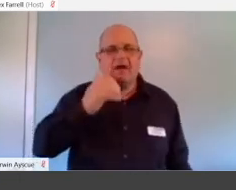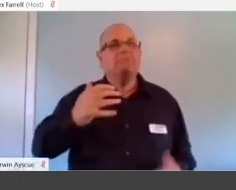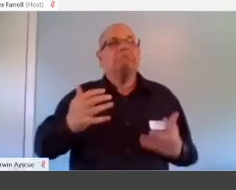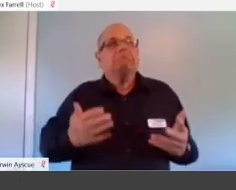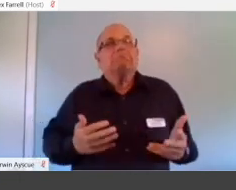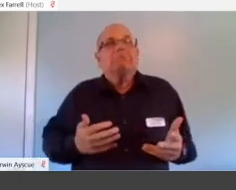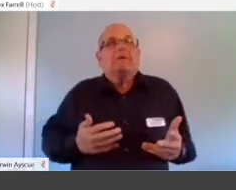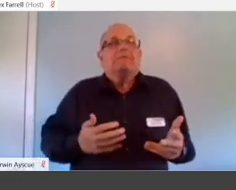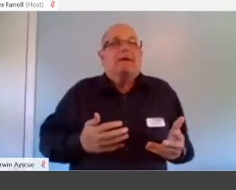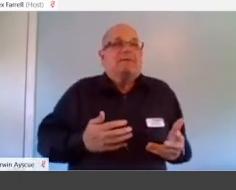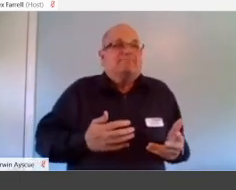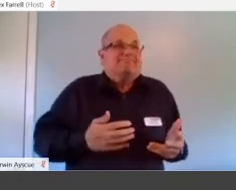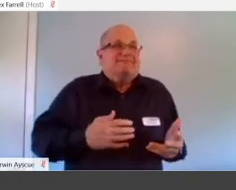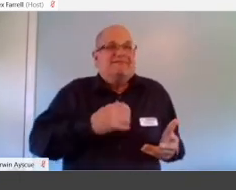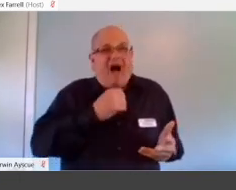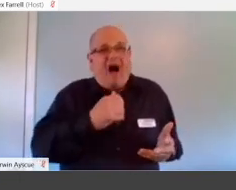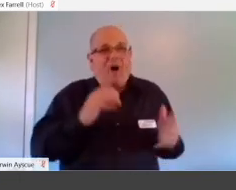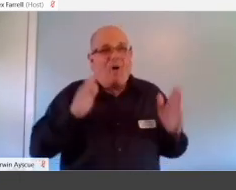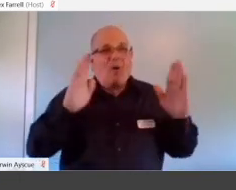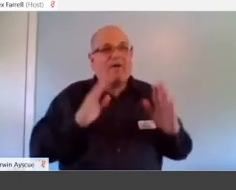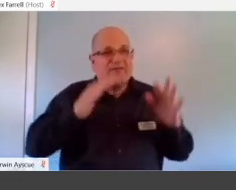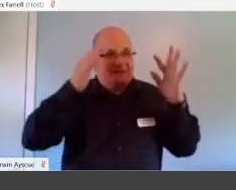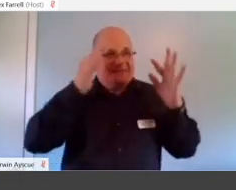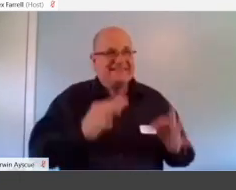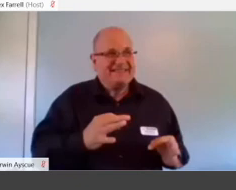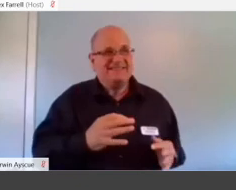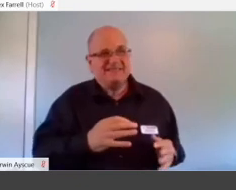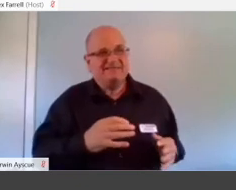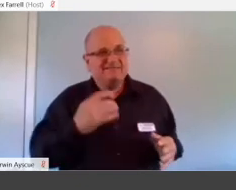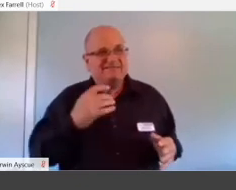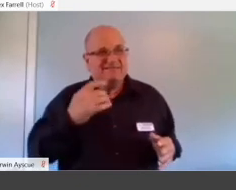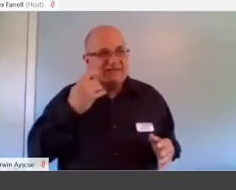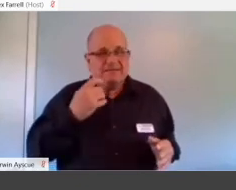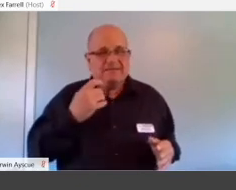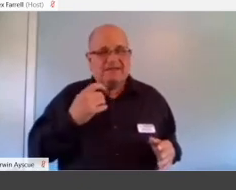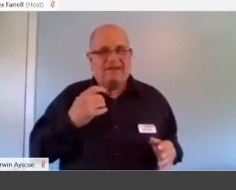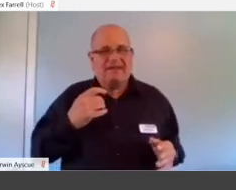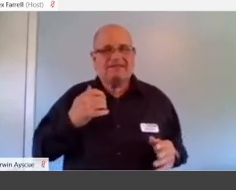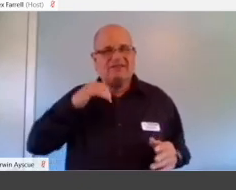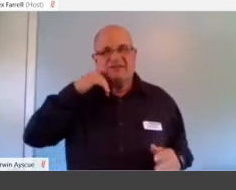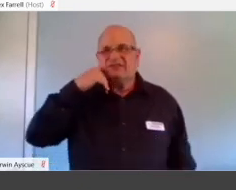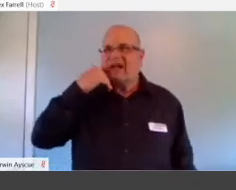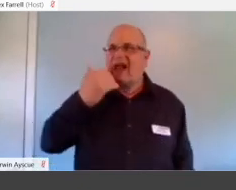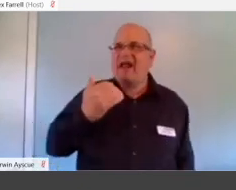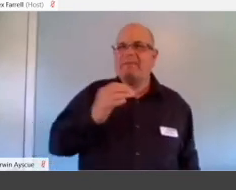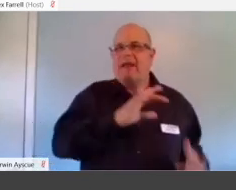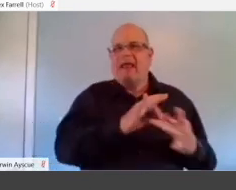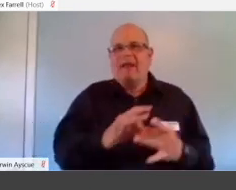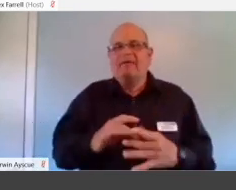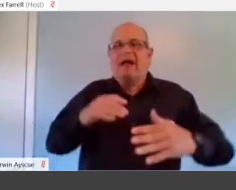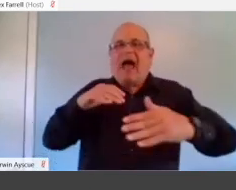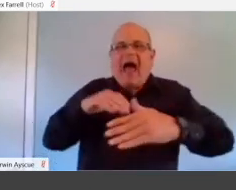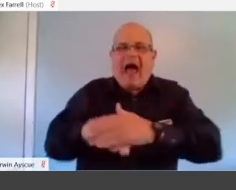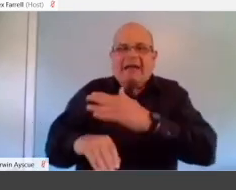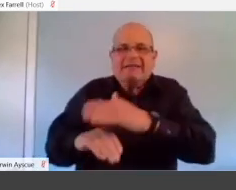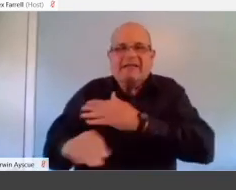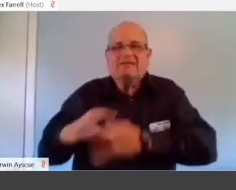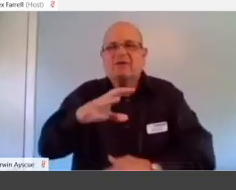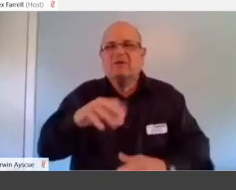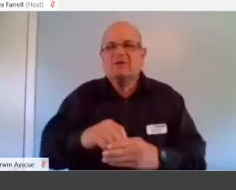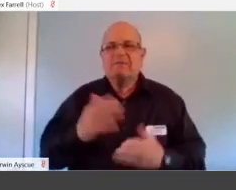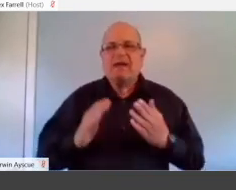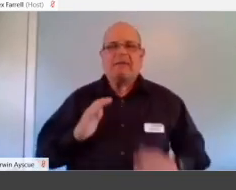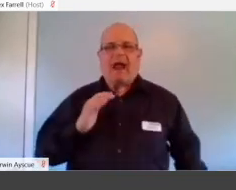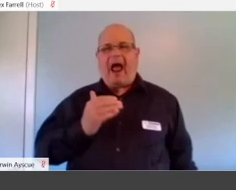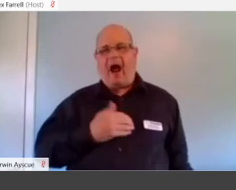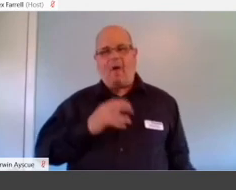didn't make the best decision, because I think there's a lot of shame that comes around with accessibility, inclusivity, because maybe our